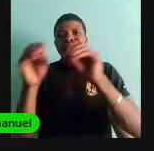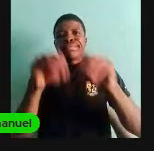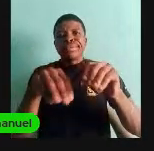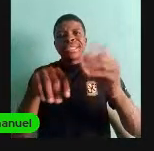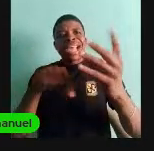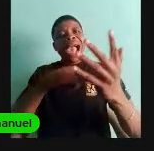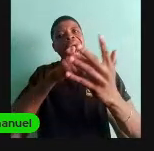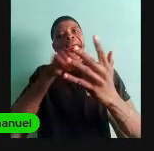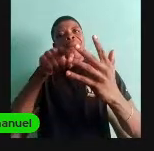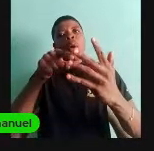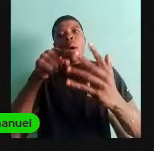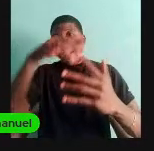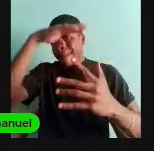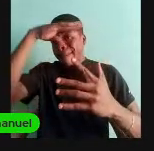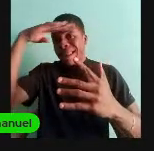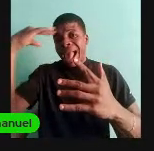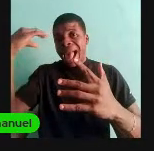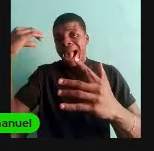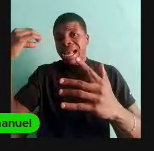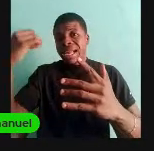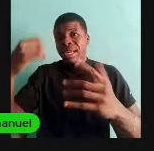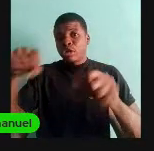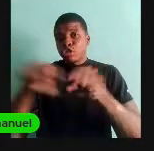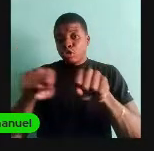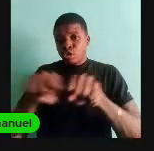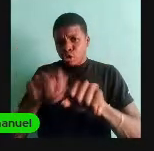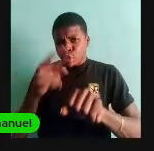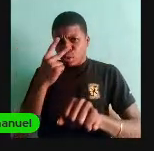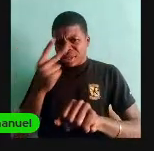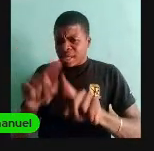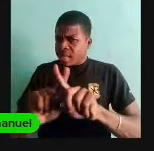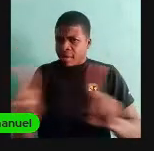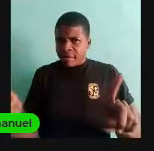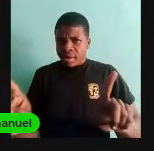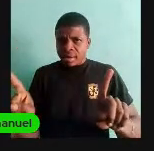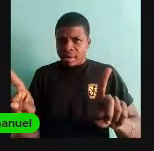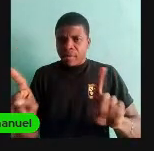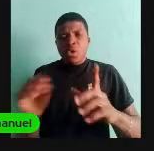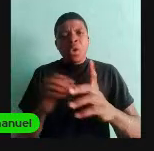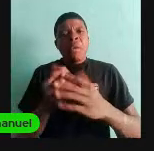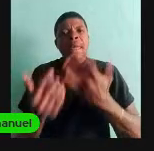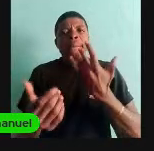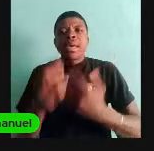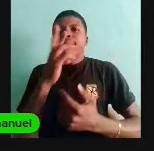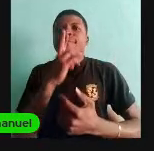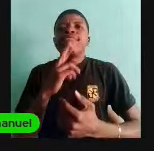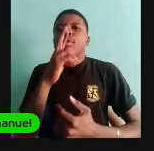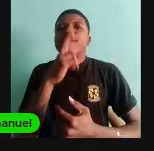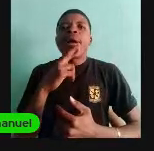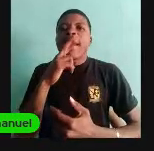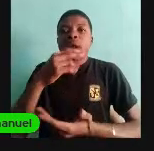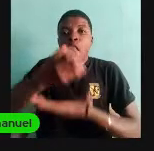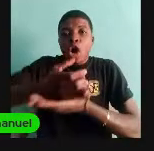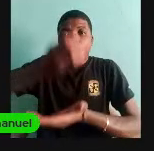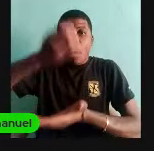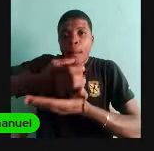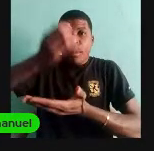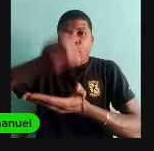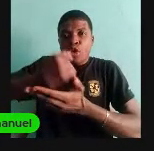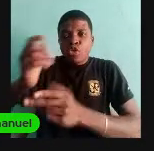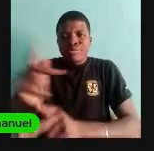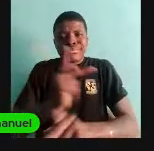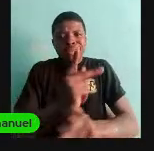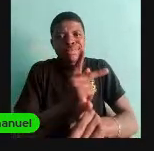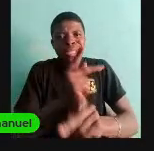Or carrying a red cup and keeping it among black cups or